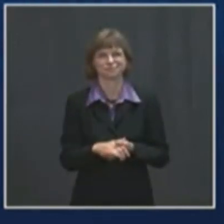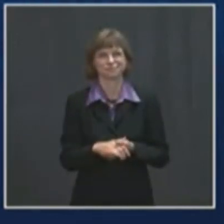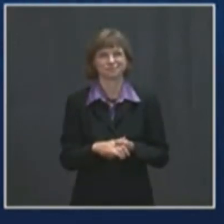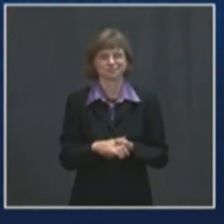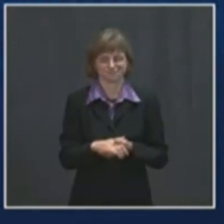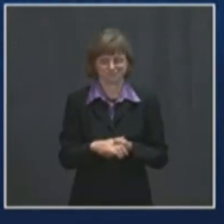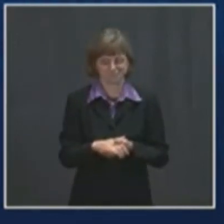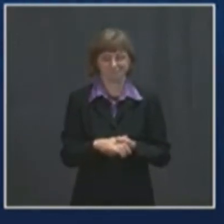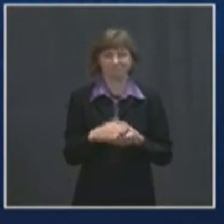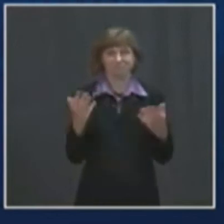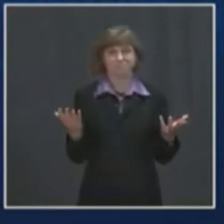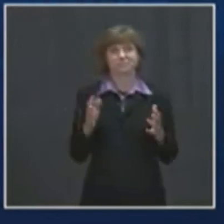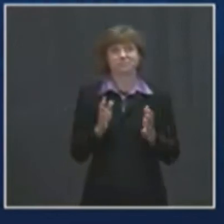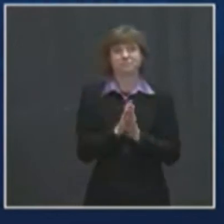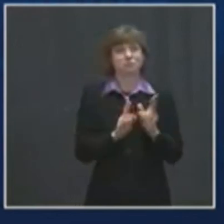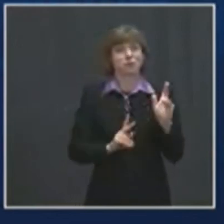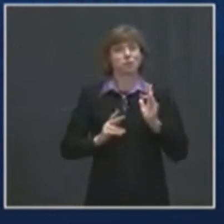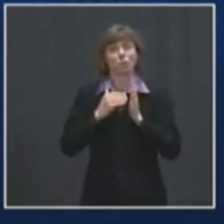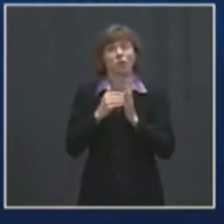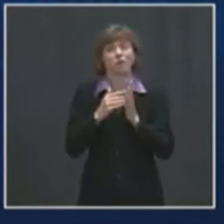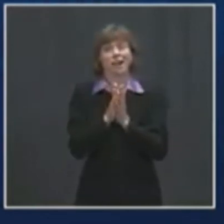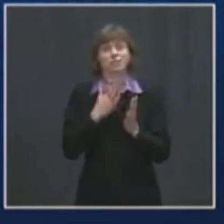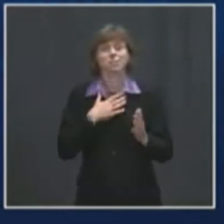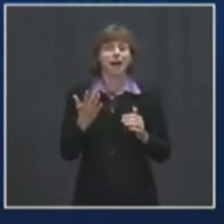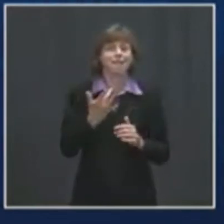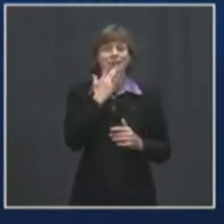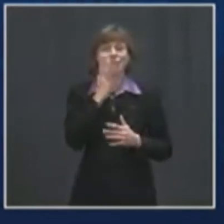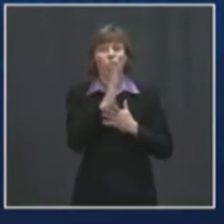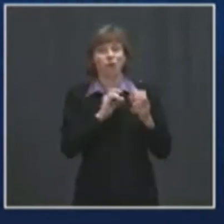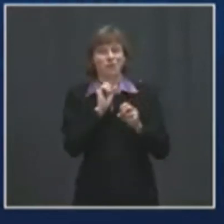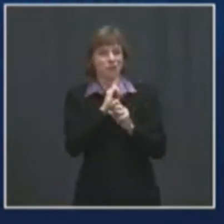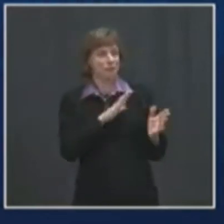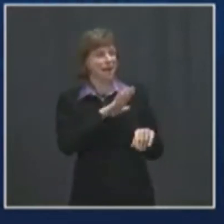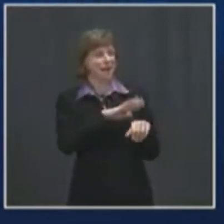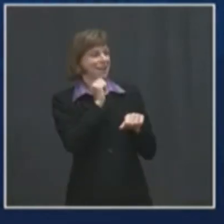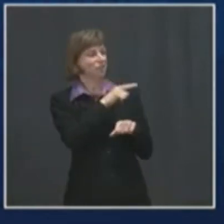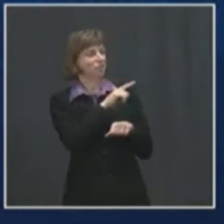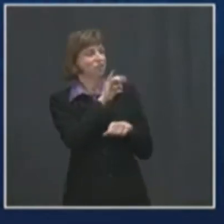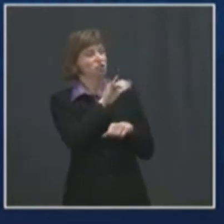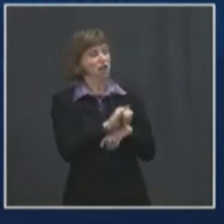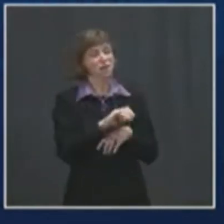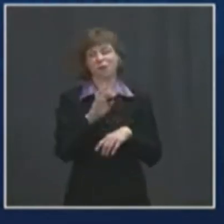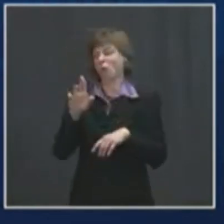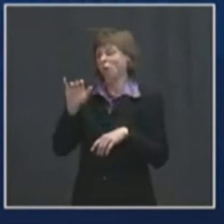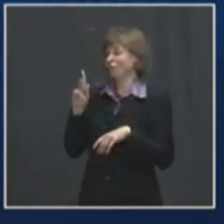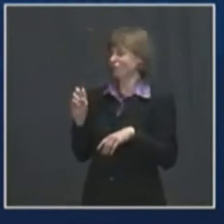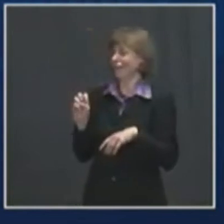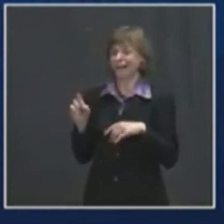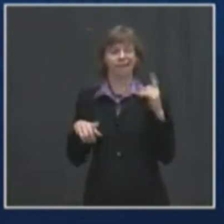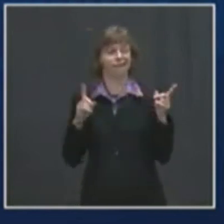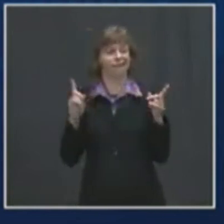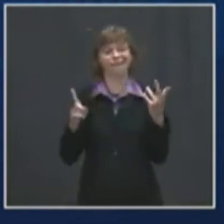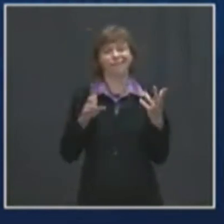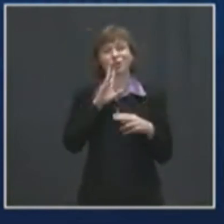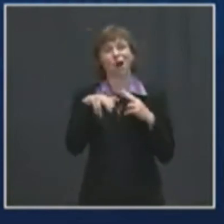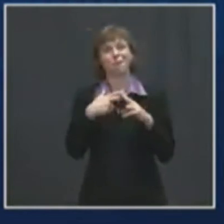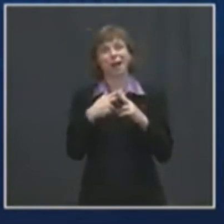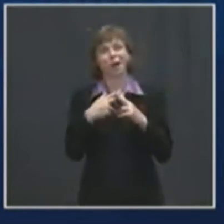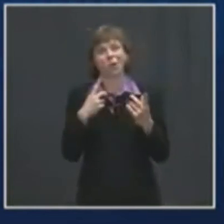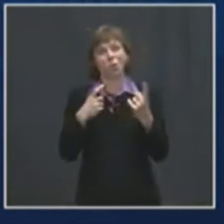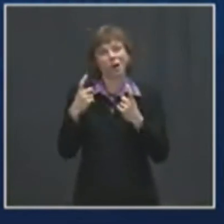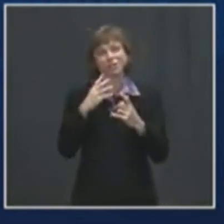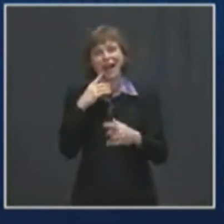Well, people often ask me what my favorite part of this job is. It's I get to call up Jared Bernstein or Jake Sullivan and talk to them about questions and bring